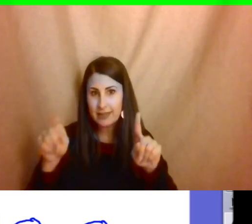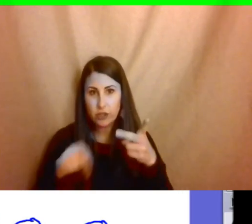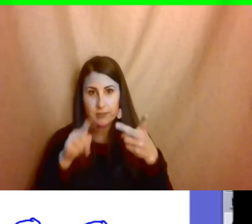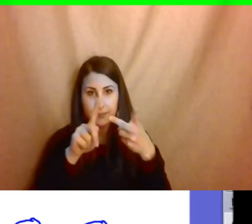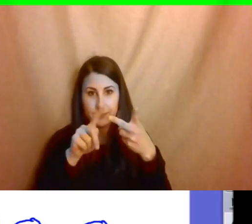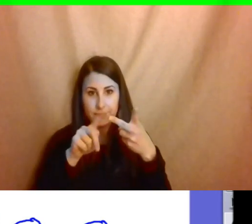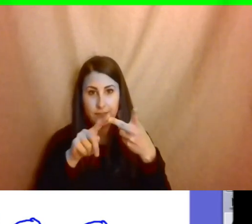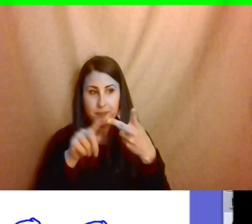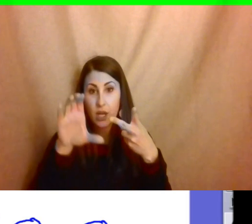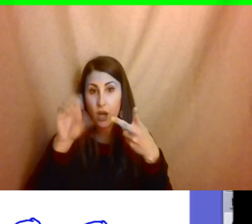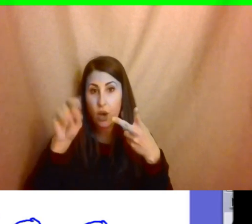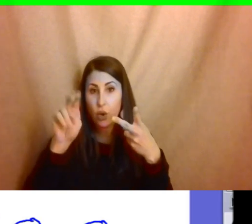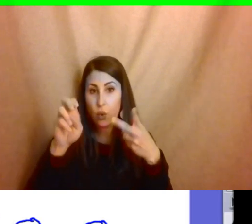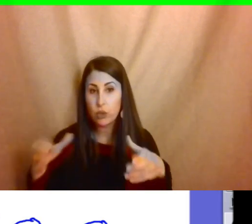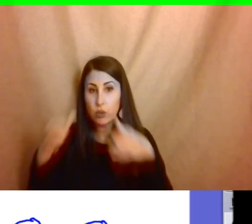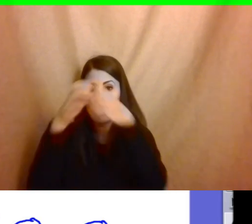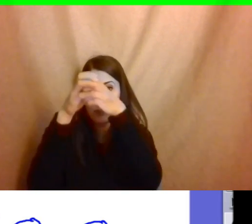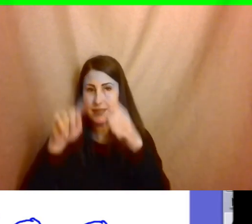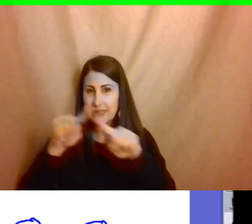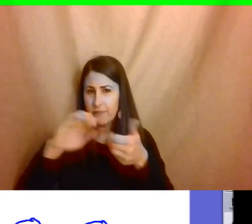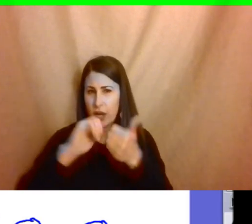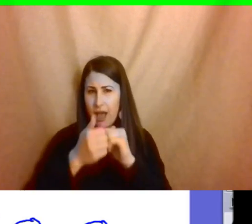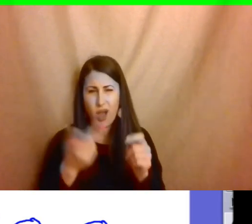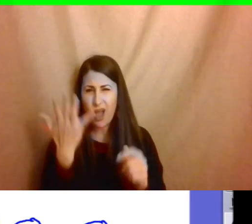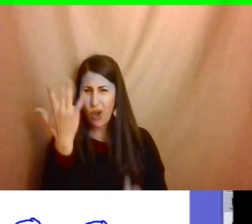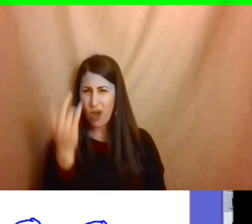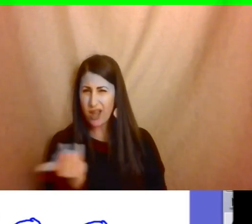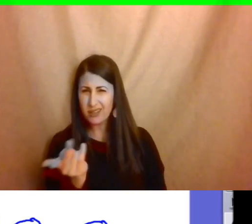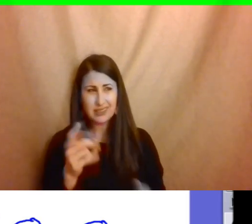if you want, because after 5 seconds I'm going to say it.